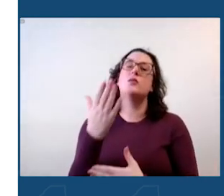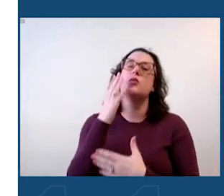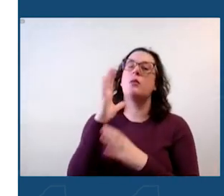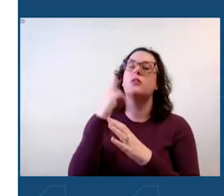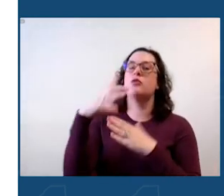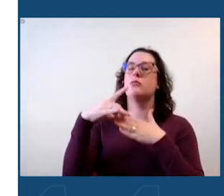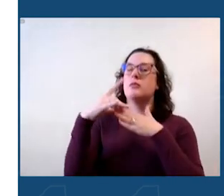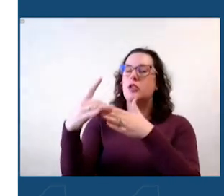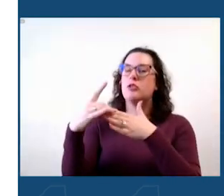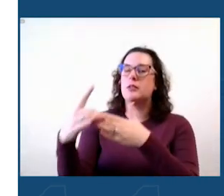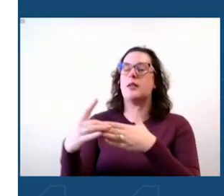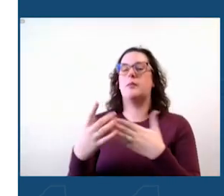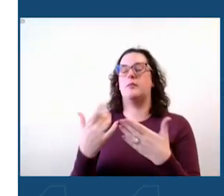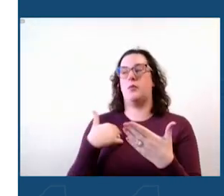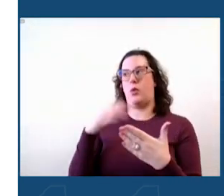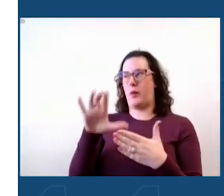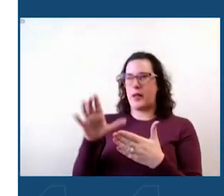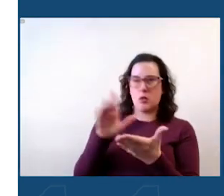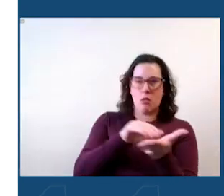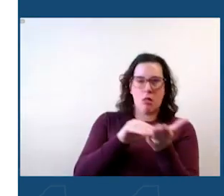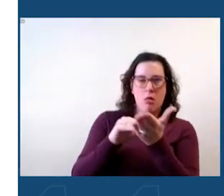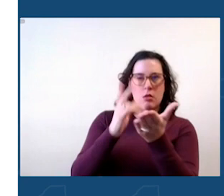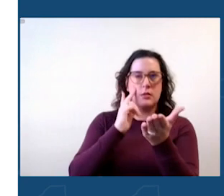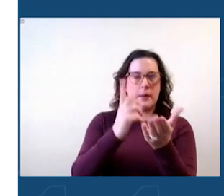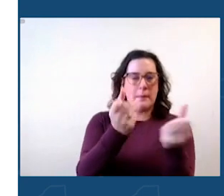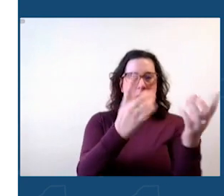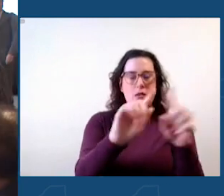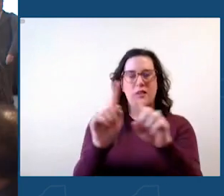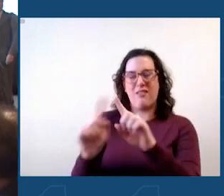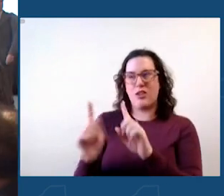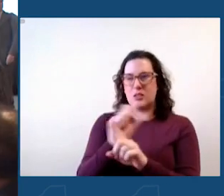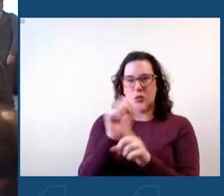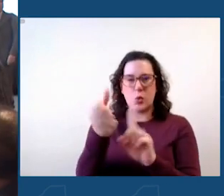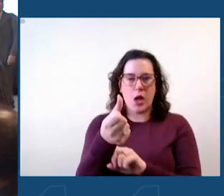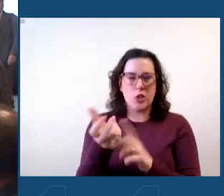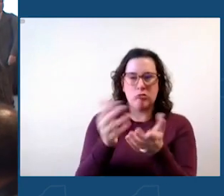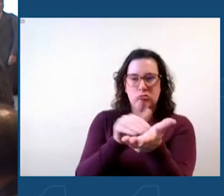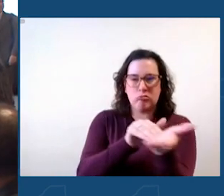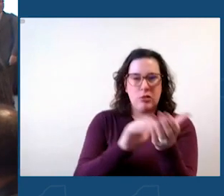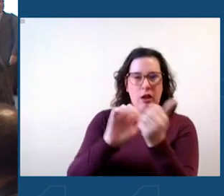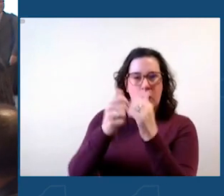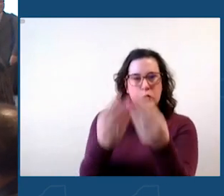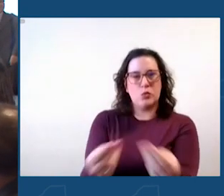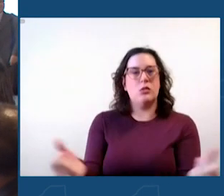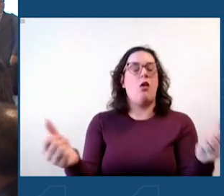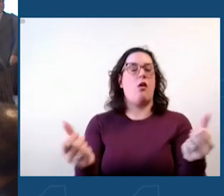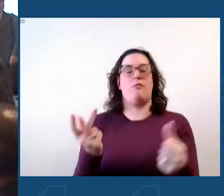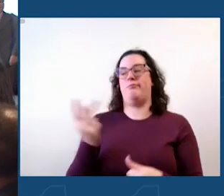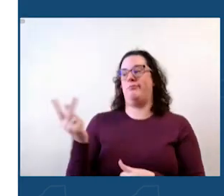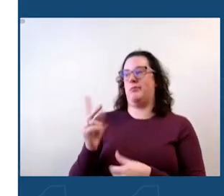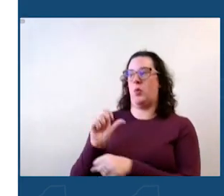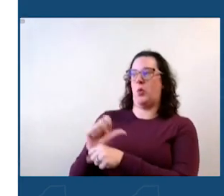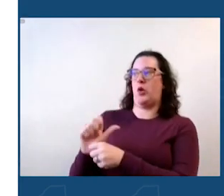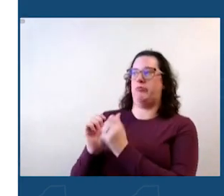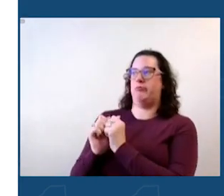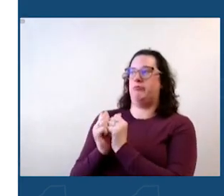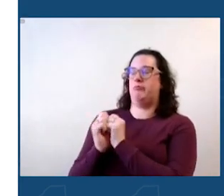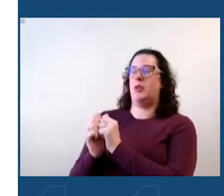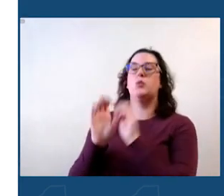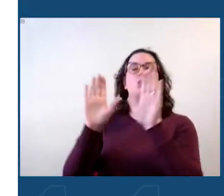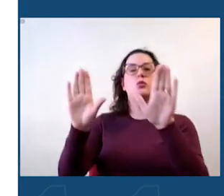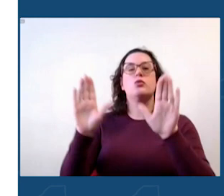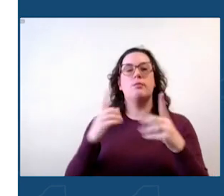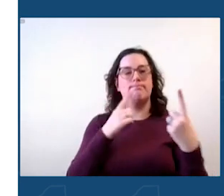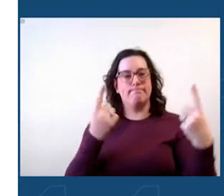While we had to navigate so many different waters, we navigated them all, and it was a great